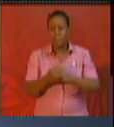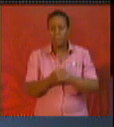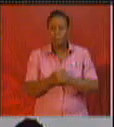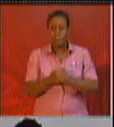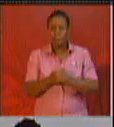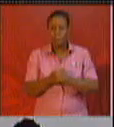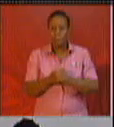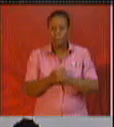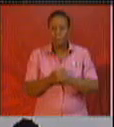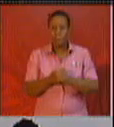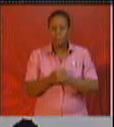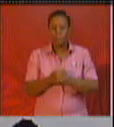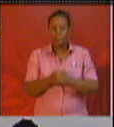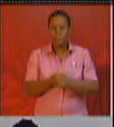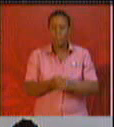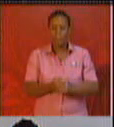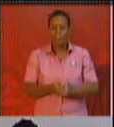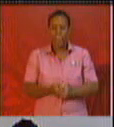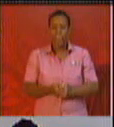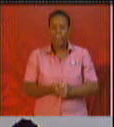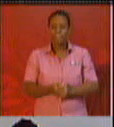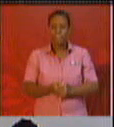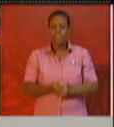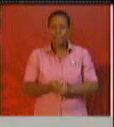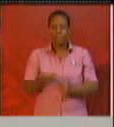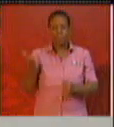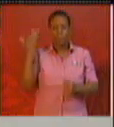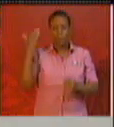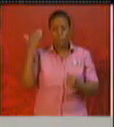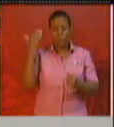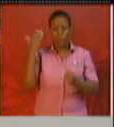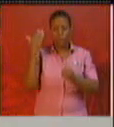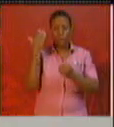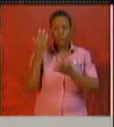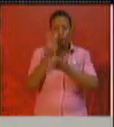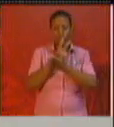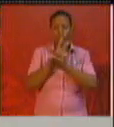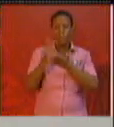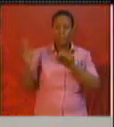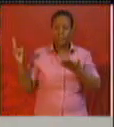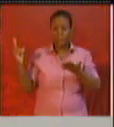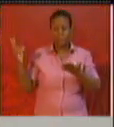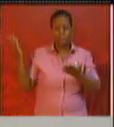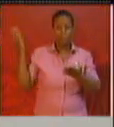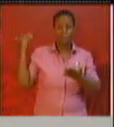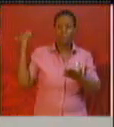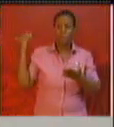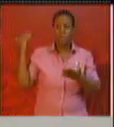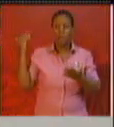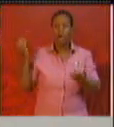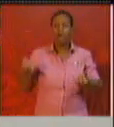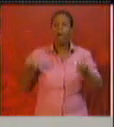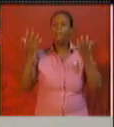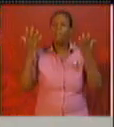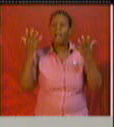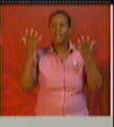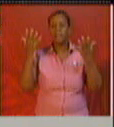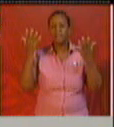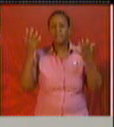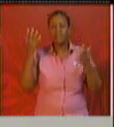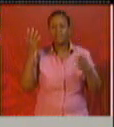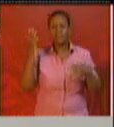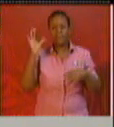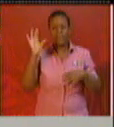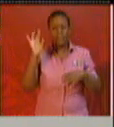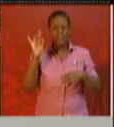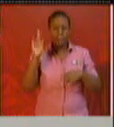Thank you for the question. So interestingly, over the last 2 weeks, when you look at the rolling average, it has been around 7 cases. Now, this is in spite of the